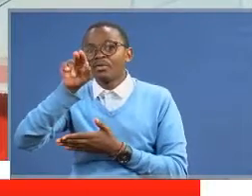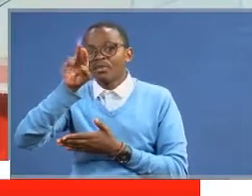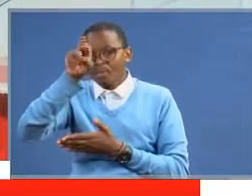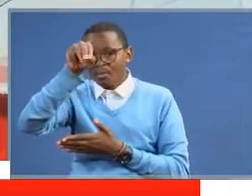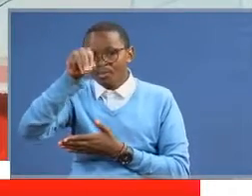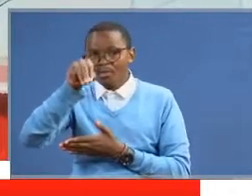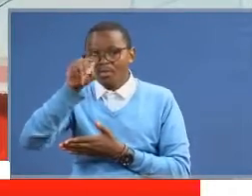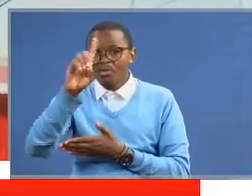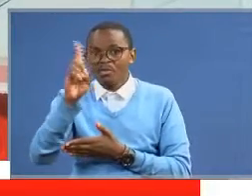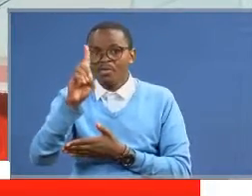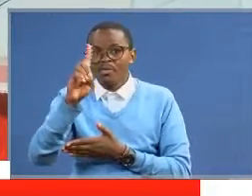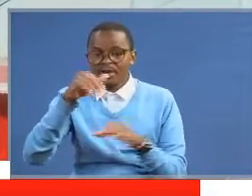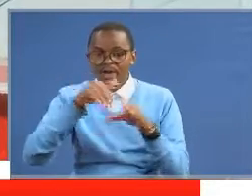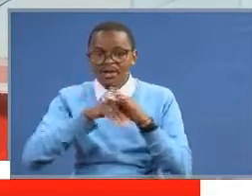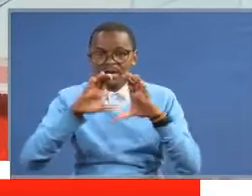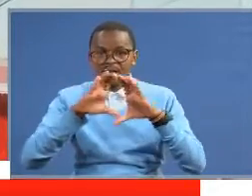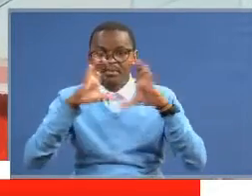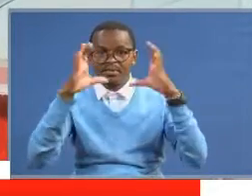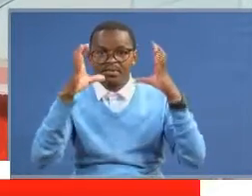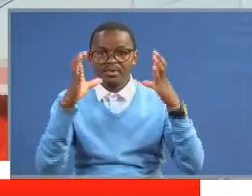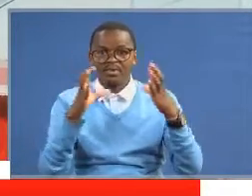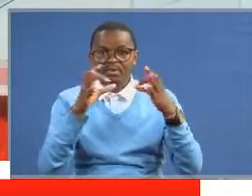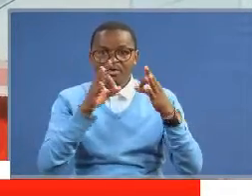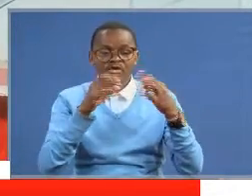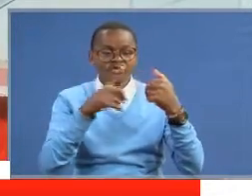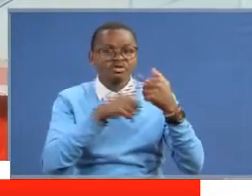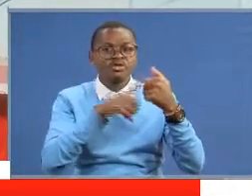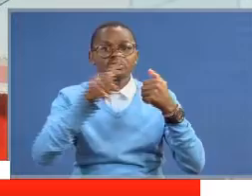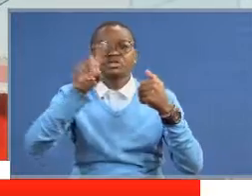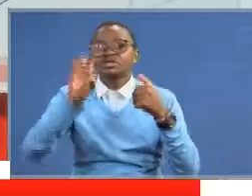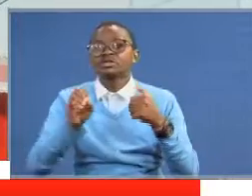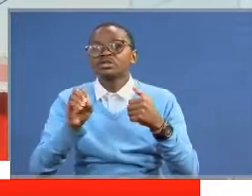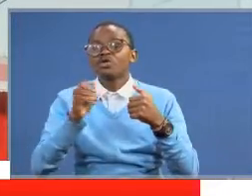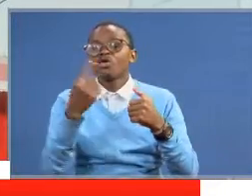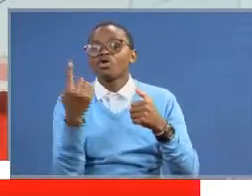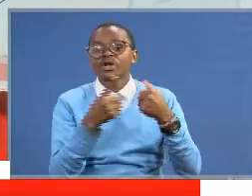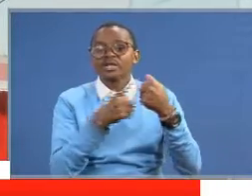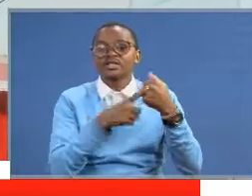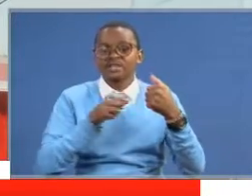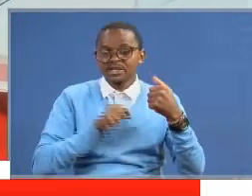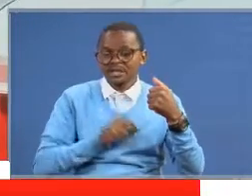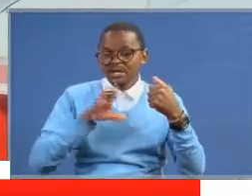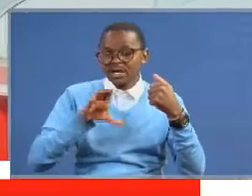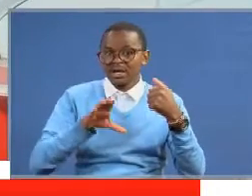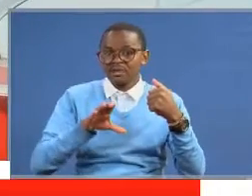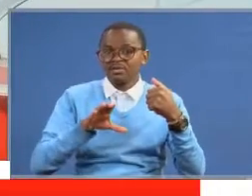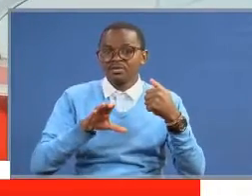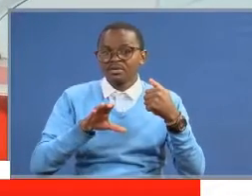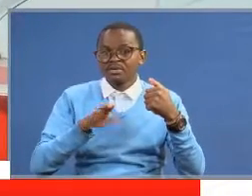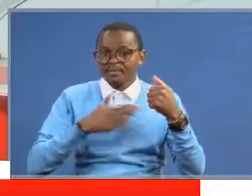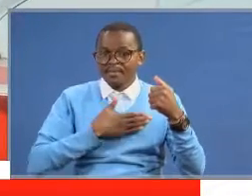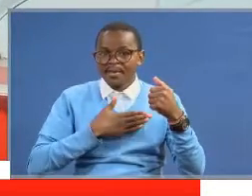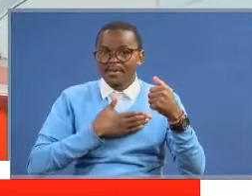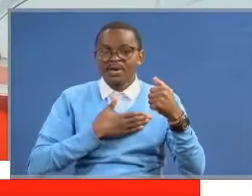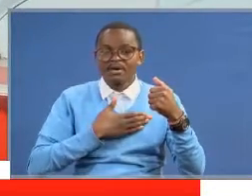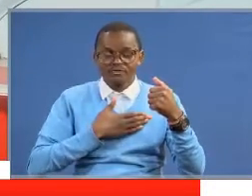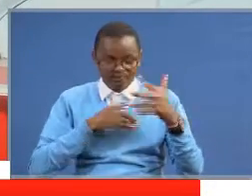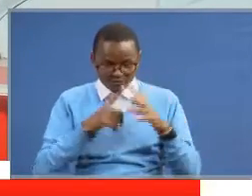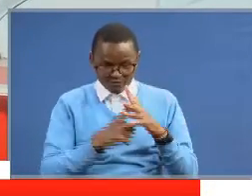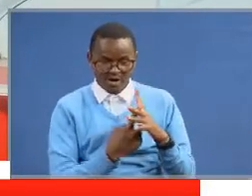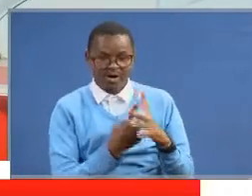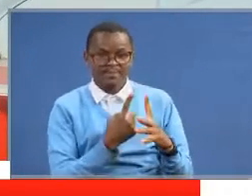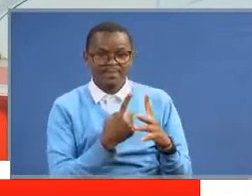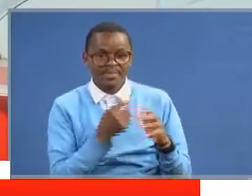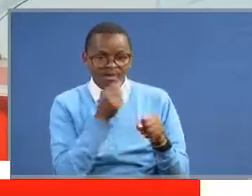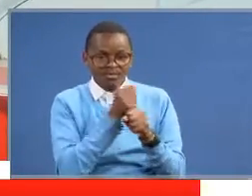Mombasa, where even in our class, we were in a class of 60, we were only 6 girls, and out of those girls, my co-founder, who we